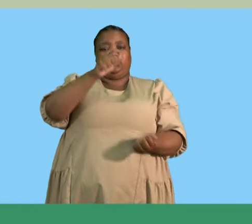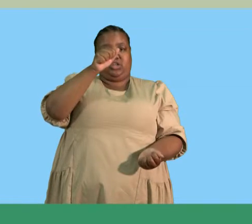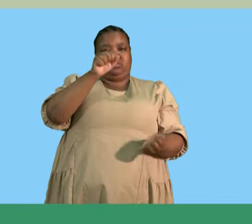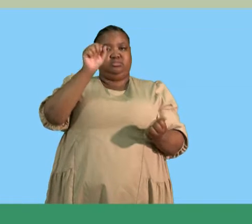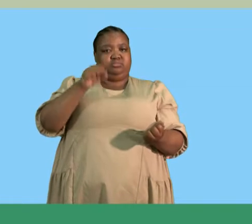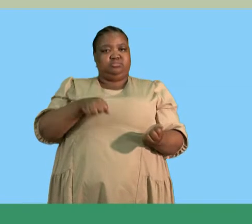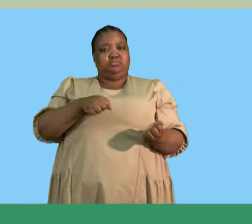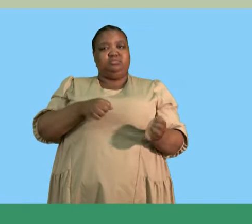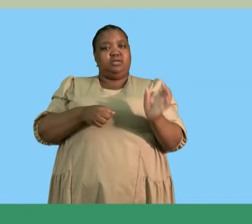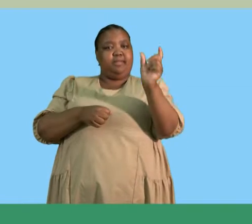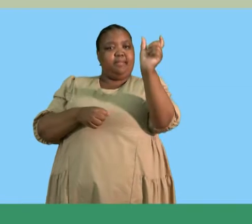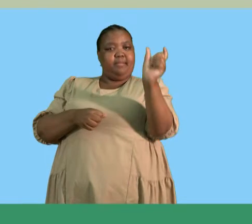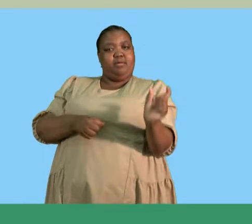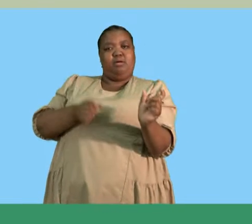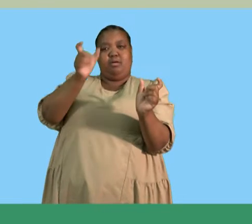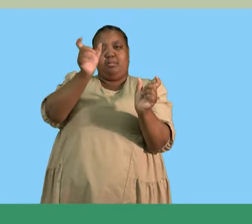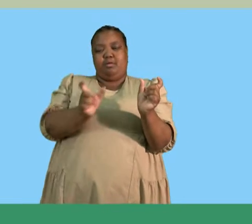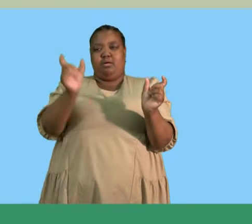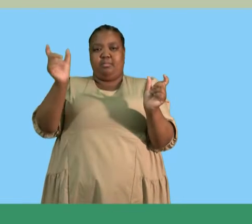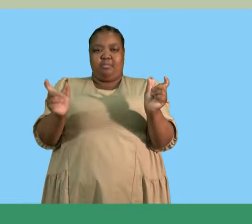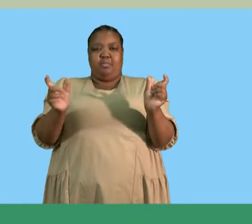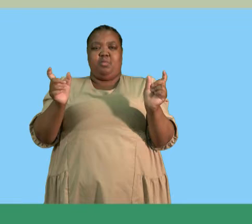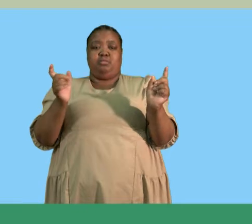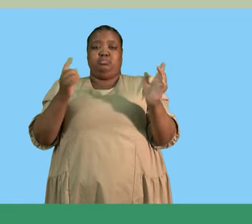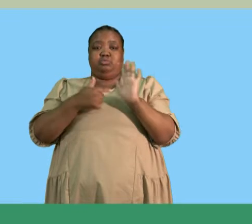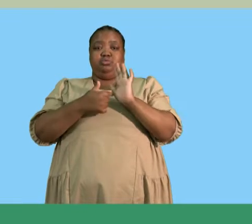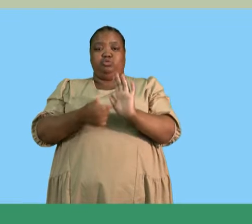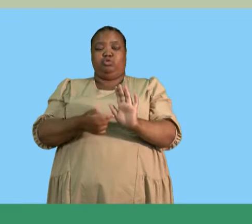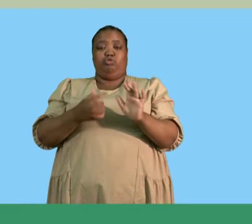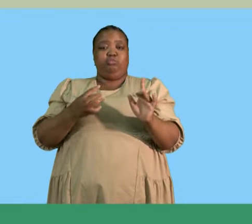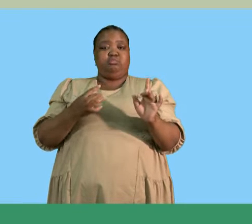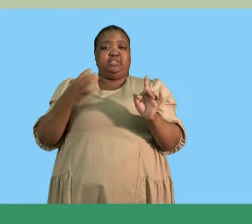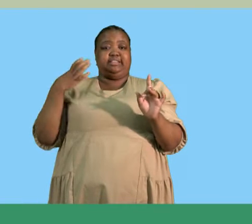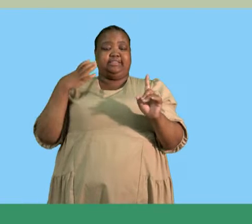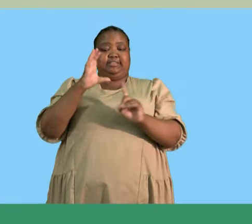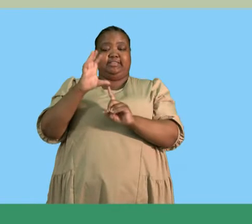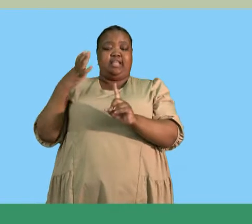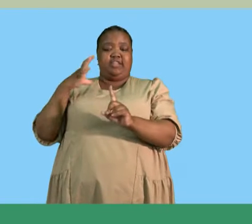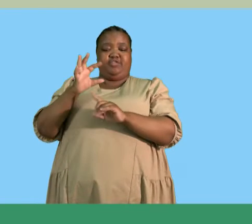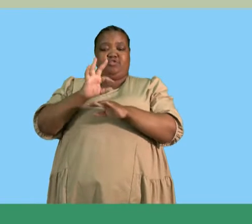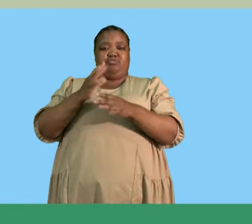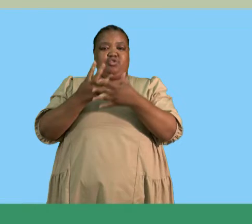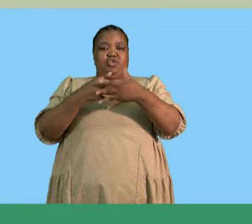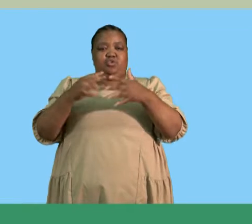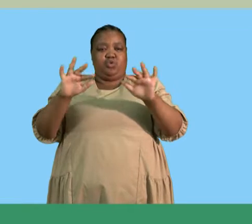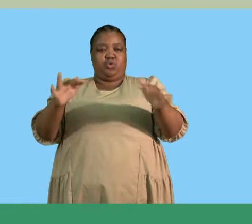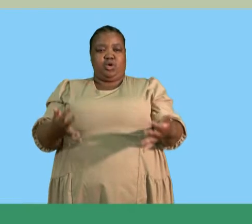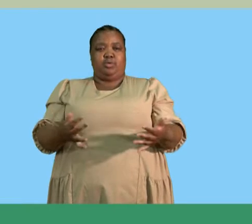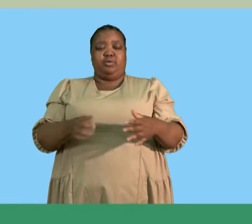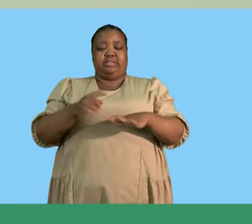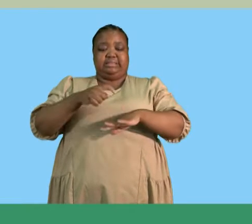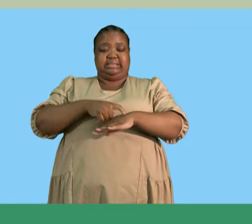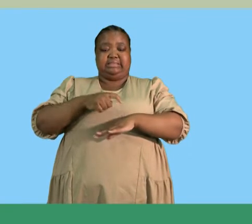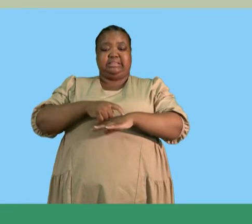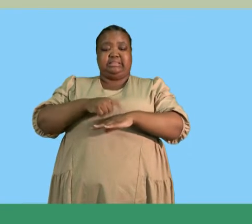of how the tasks are scheduled. You then have a timeline, which is a sequence of related events